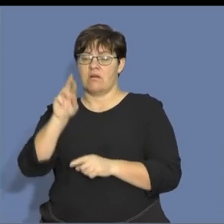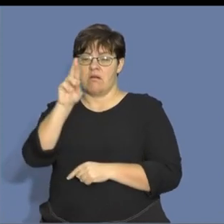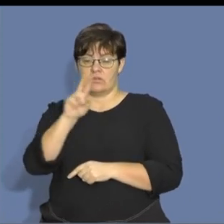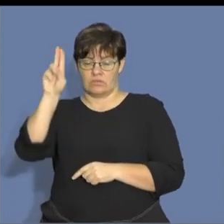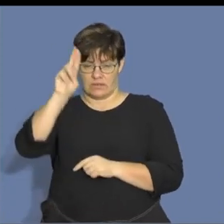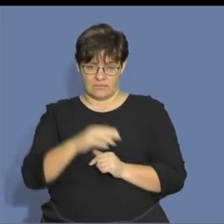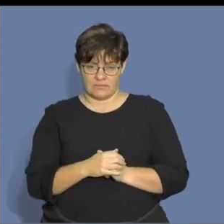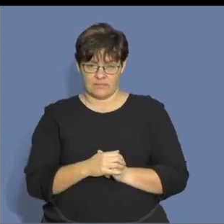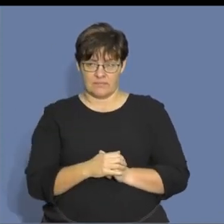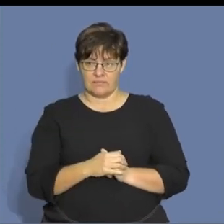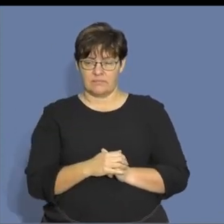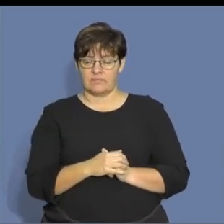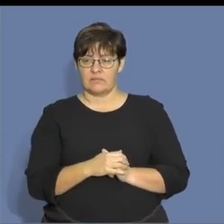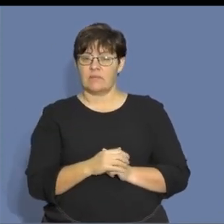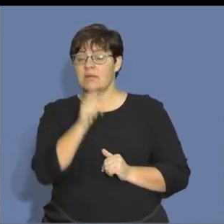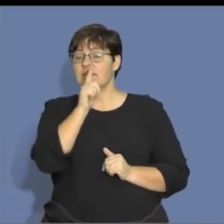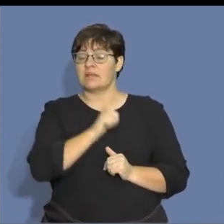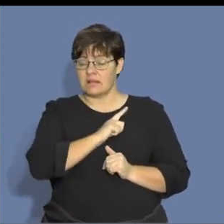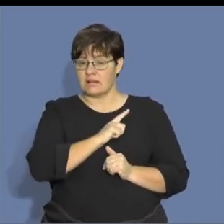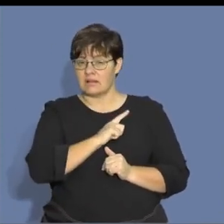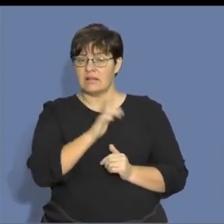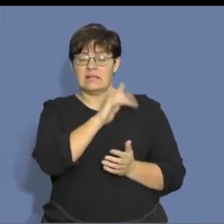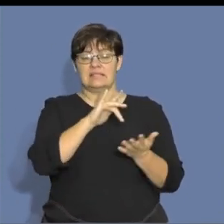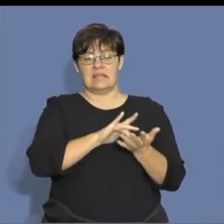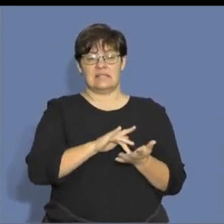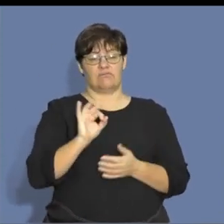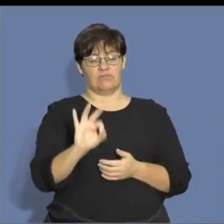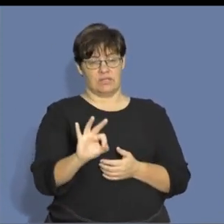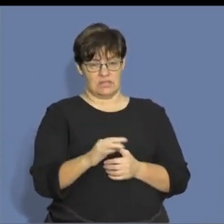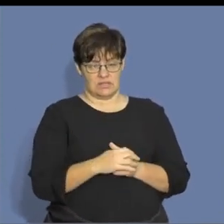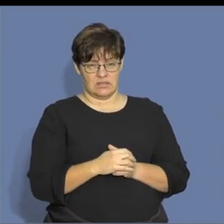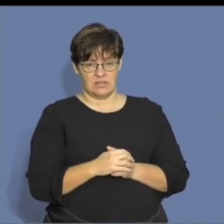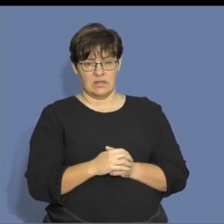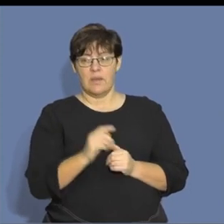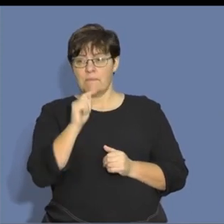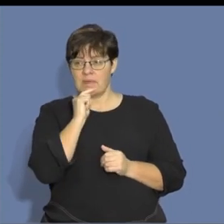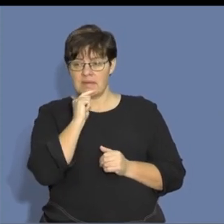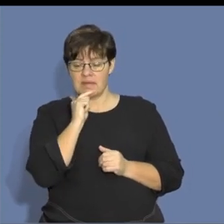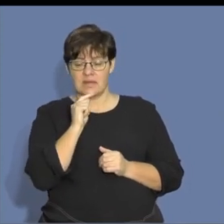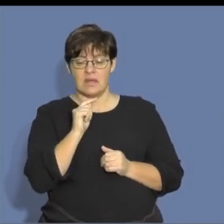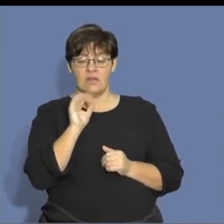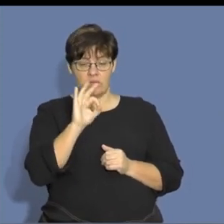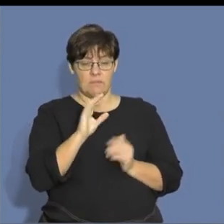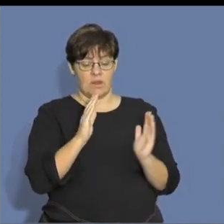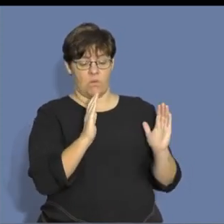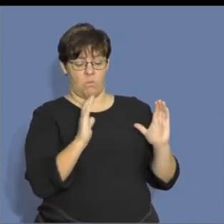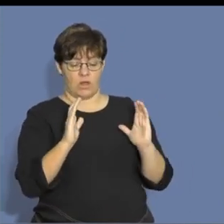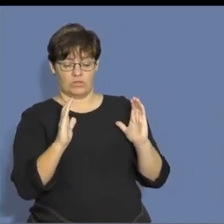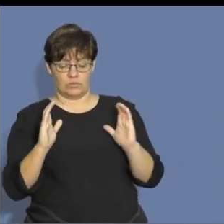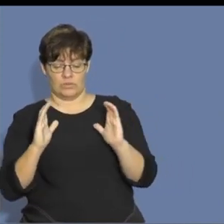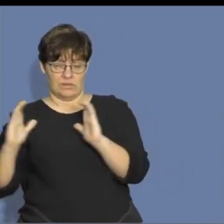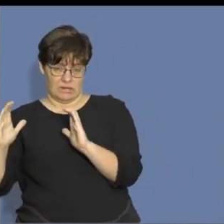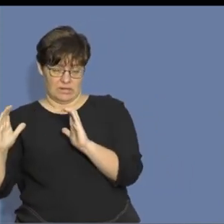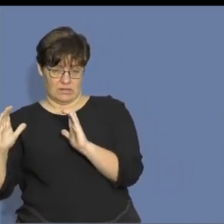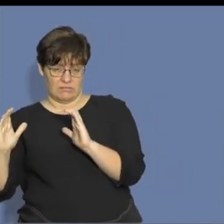squared. They've told me that the center is 3, and so it shifted 3 units to the right. Remember what we said, it